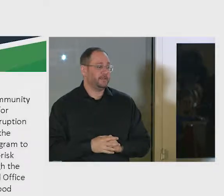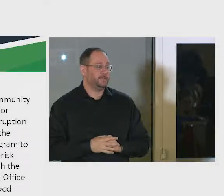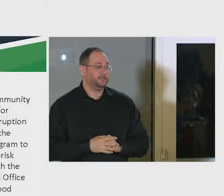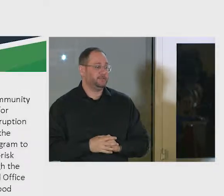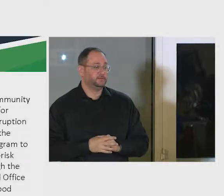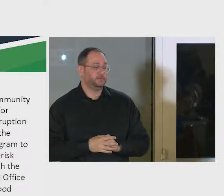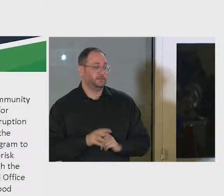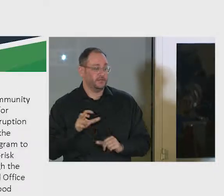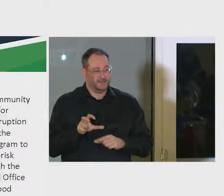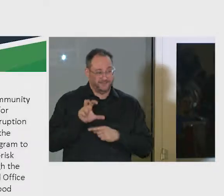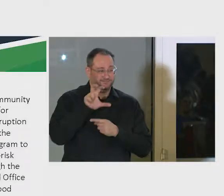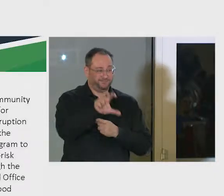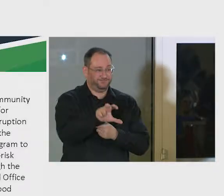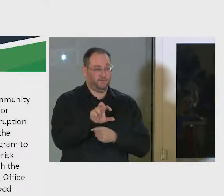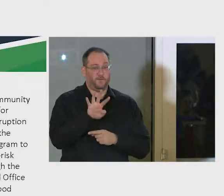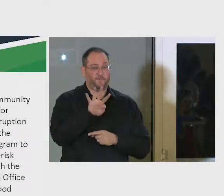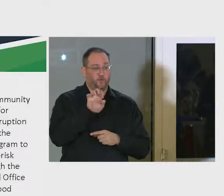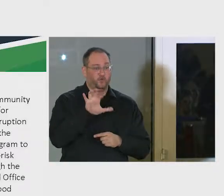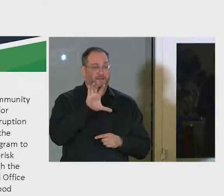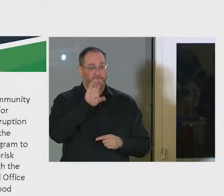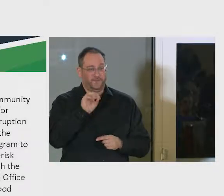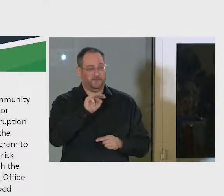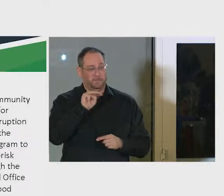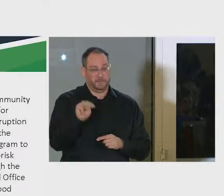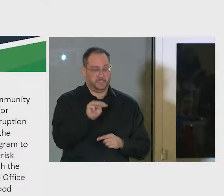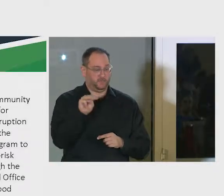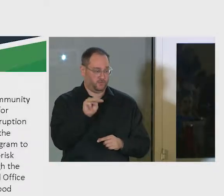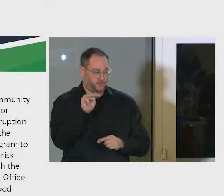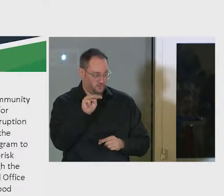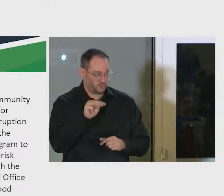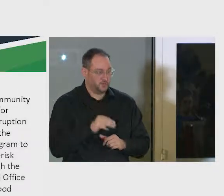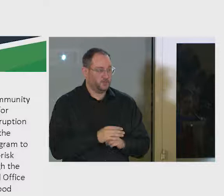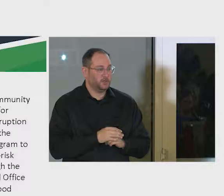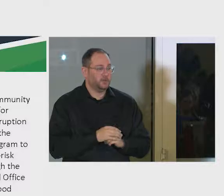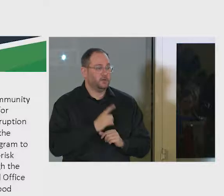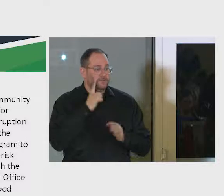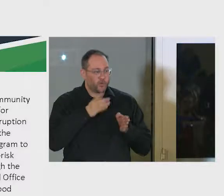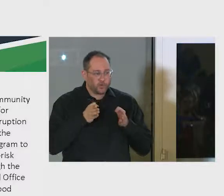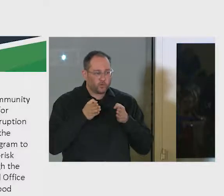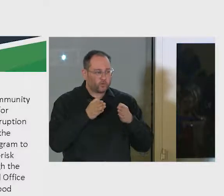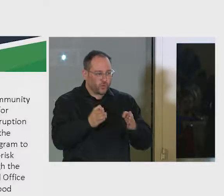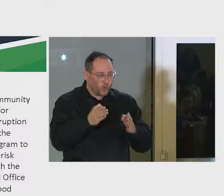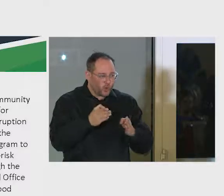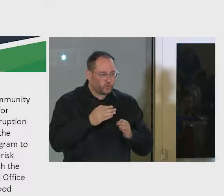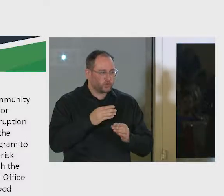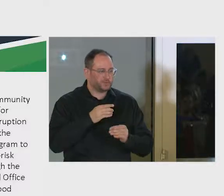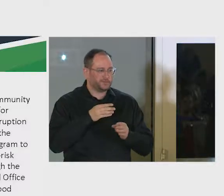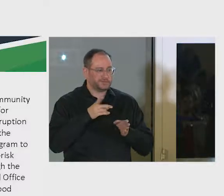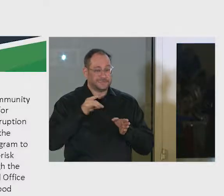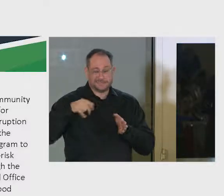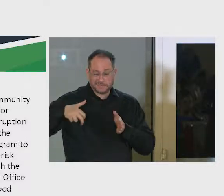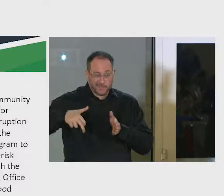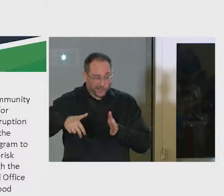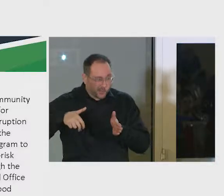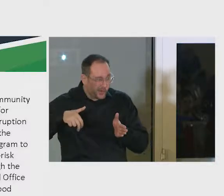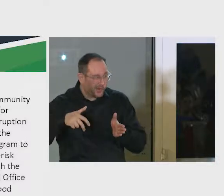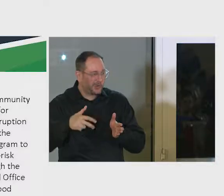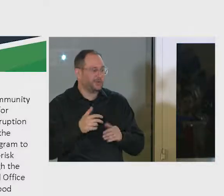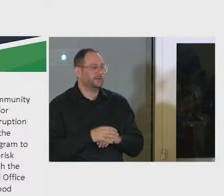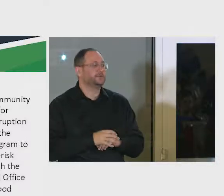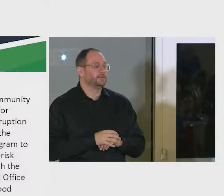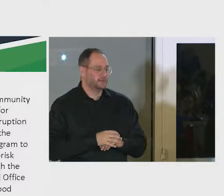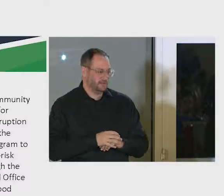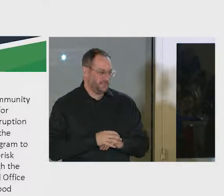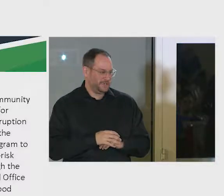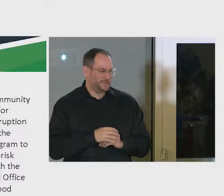roads, sidewalks, and alleys so that we can get rid of all of those assets in poor condition by 2021. And we've invested new funds